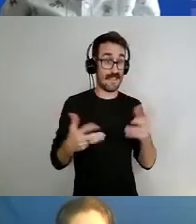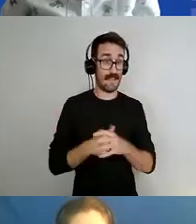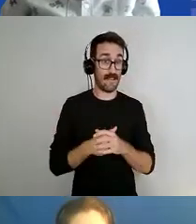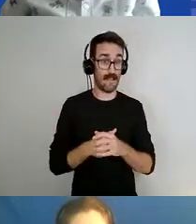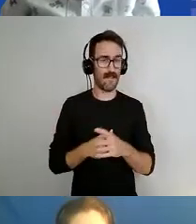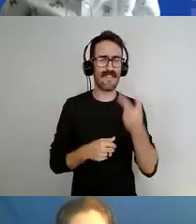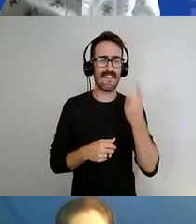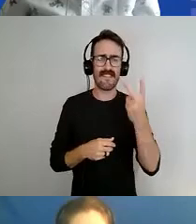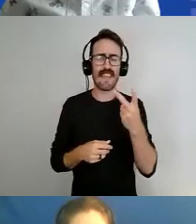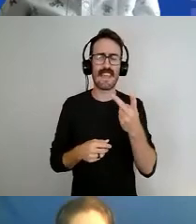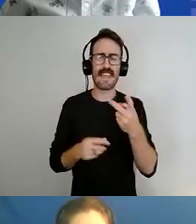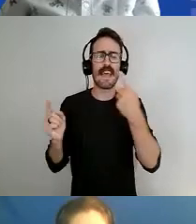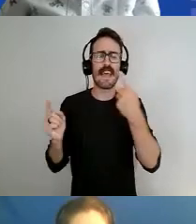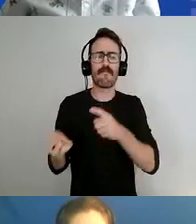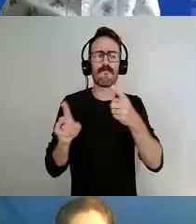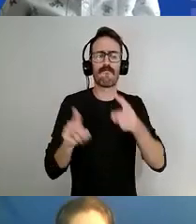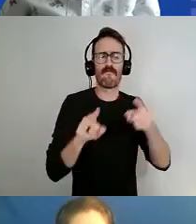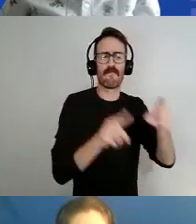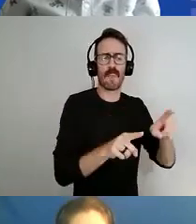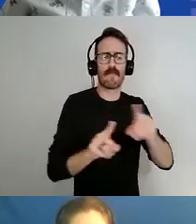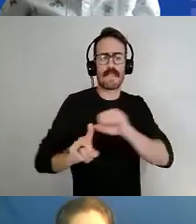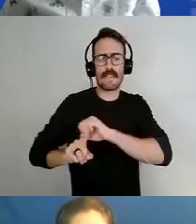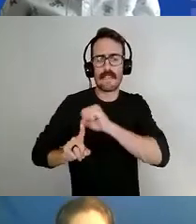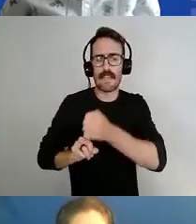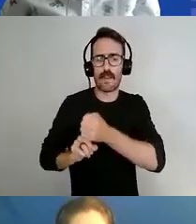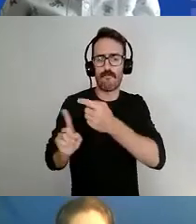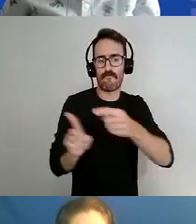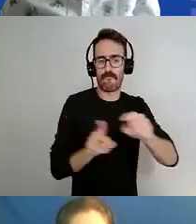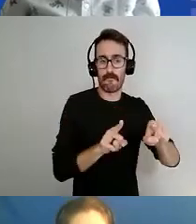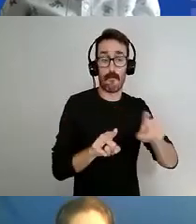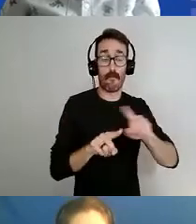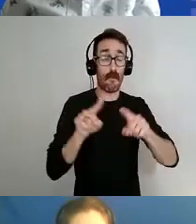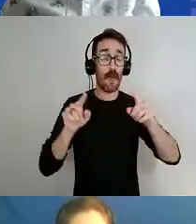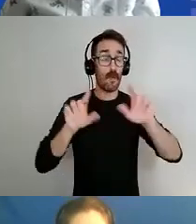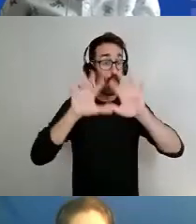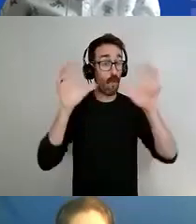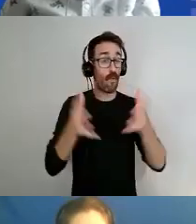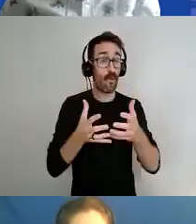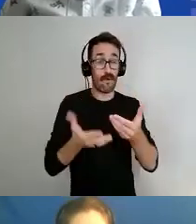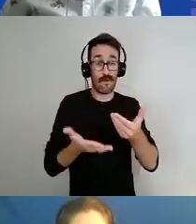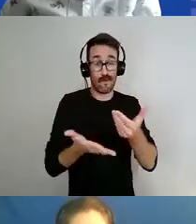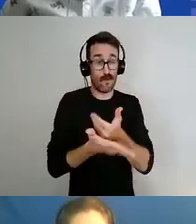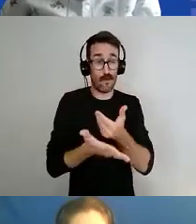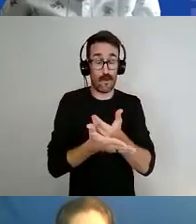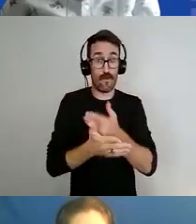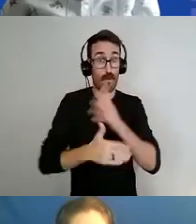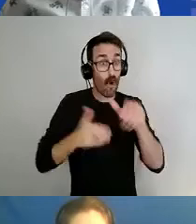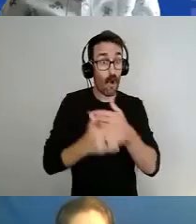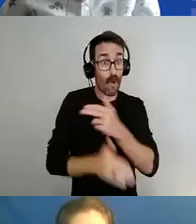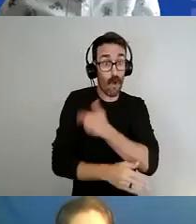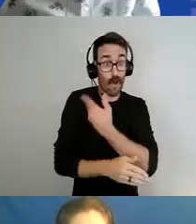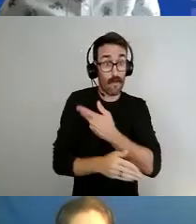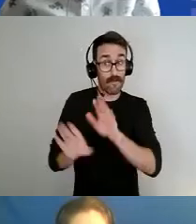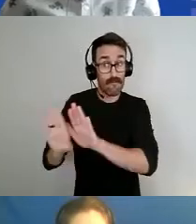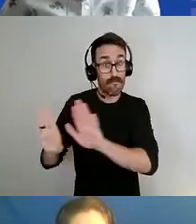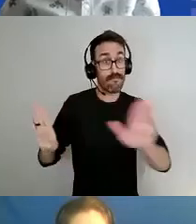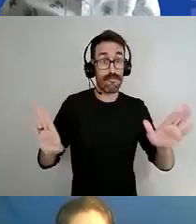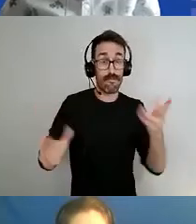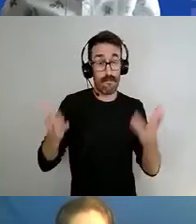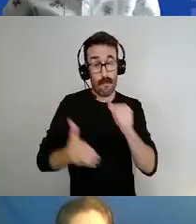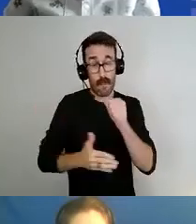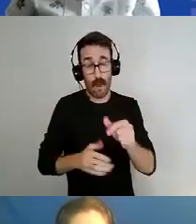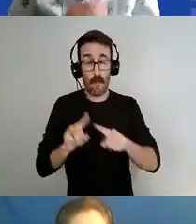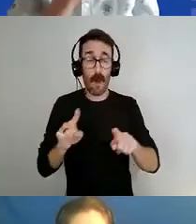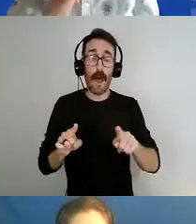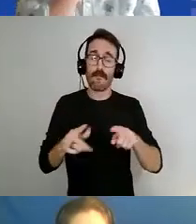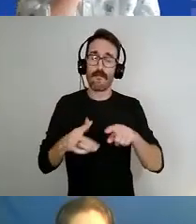little scenarios. But this has been new. And I don't know if it's a piece in all hospitals, but I feel better about that. So